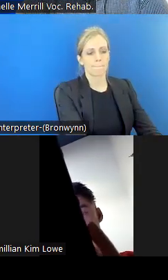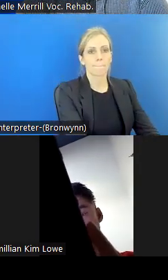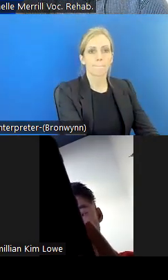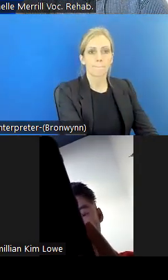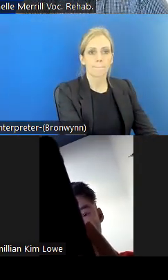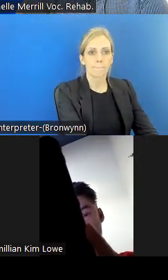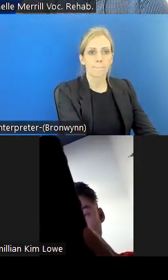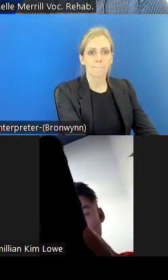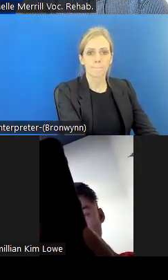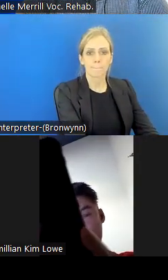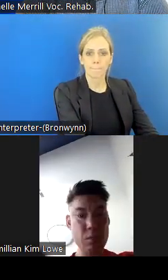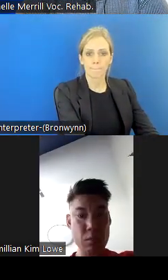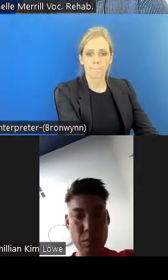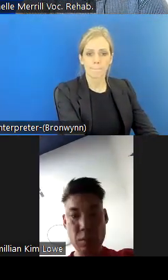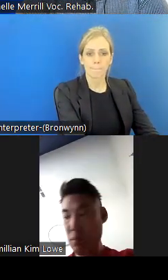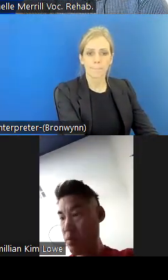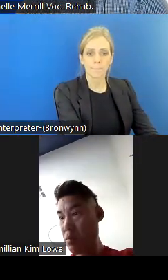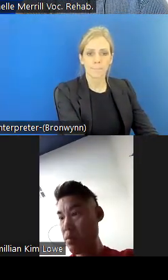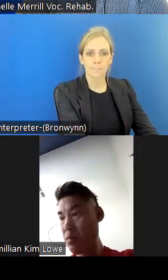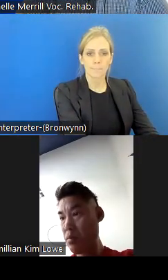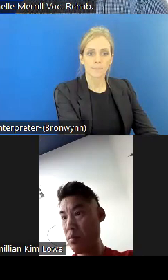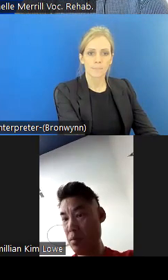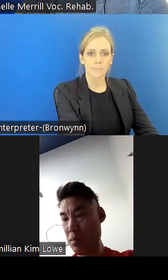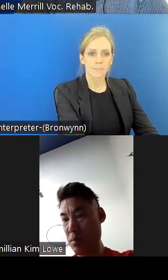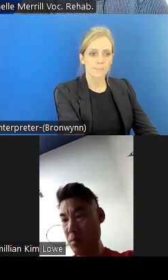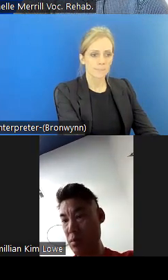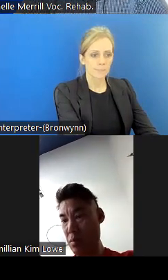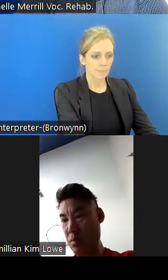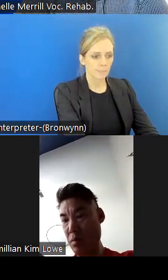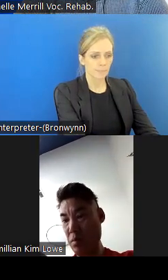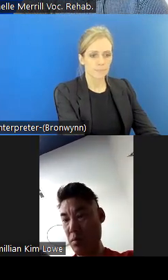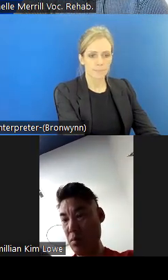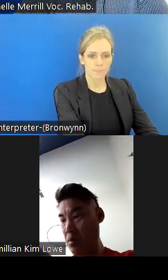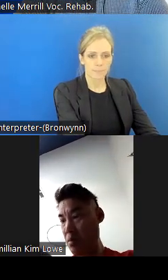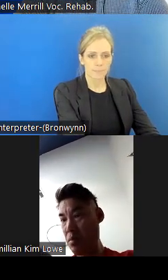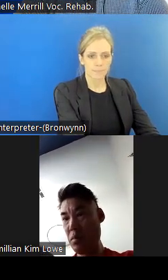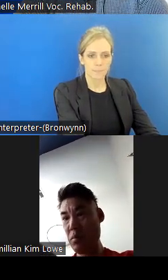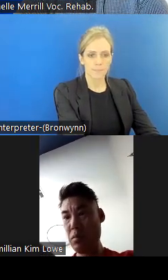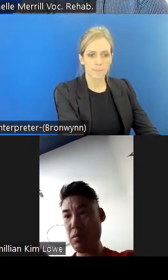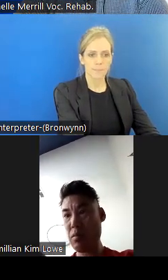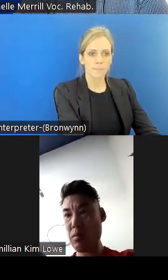Apologize if that makes anybody dizzy, me moving too quickly. And we'll go to the next tab.